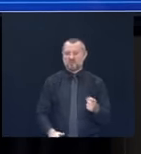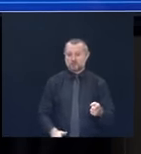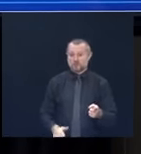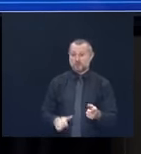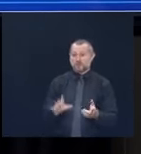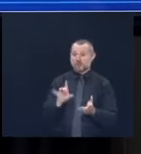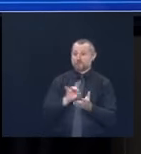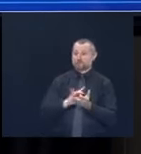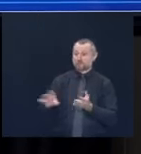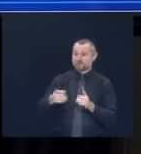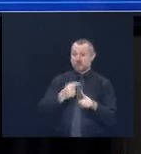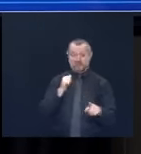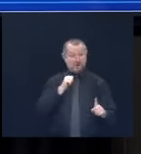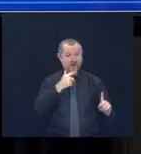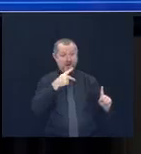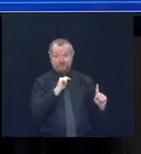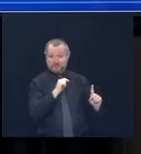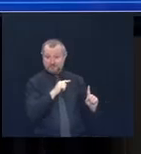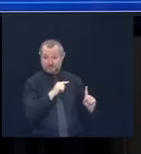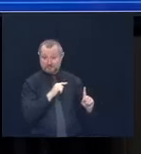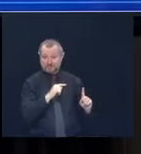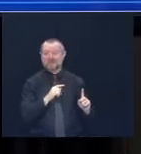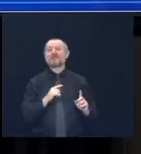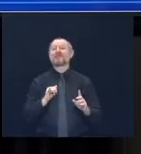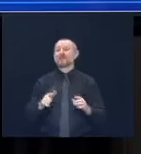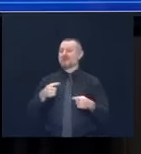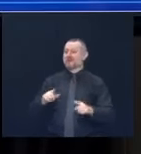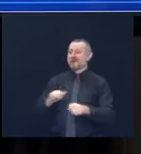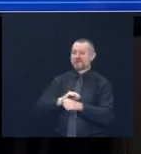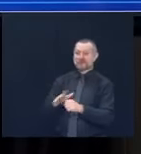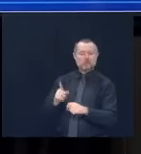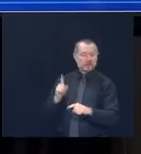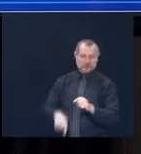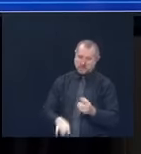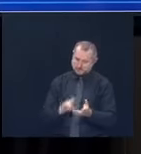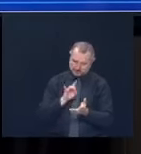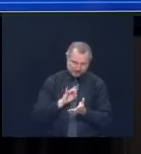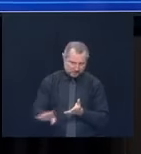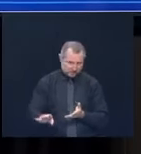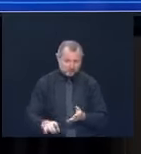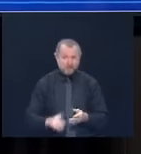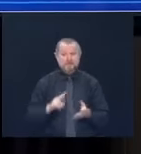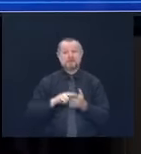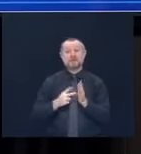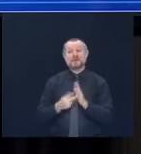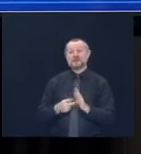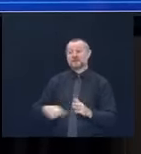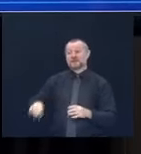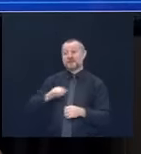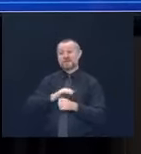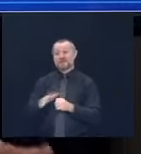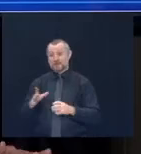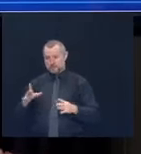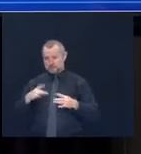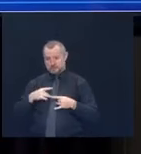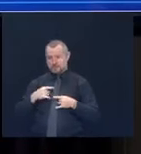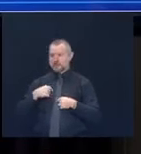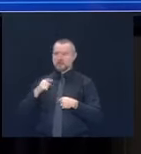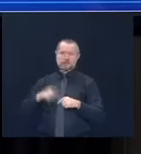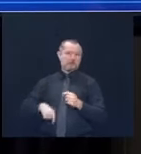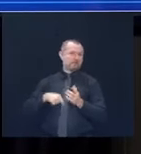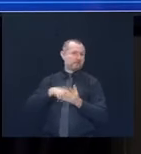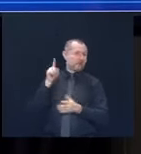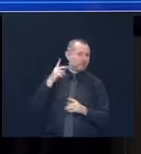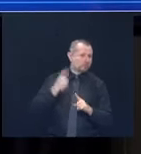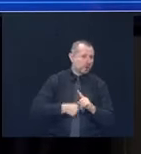the pendency of the crisis. So if you have a COVID-related issue with being able to pay your rent during the pendency of the